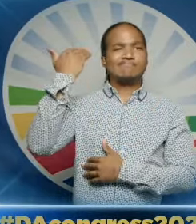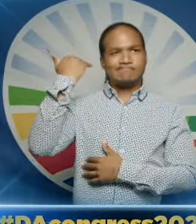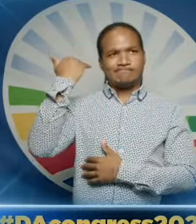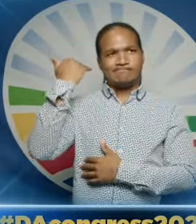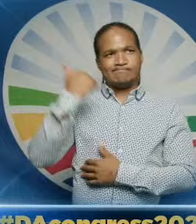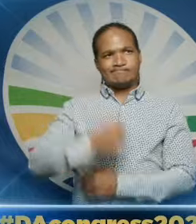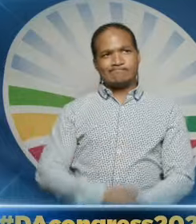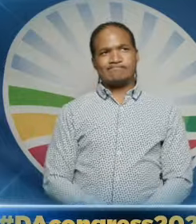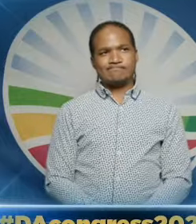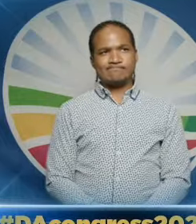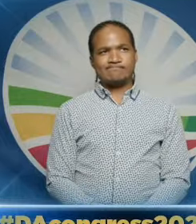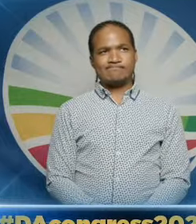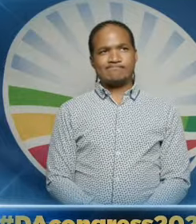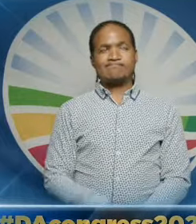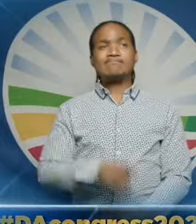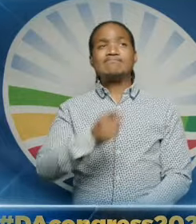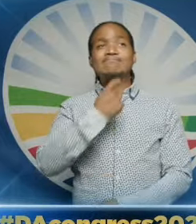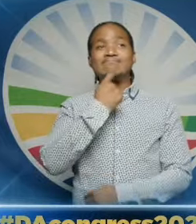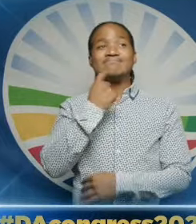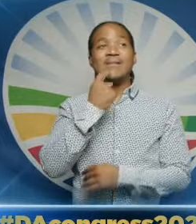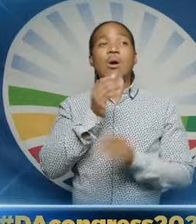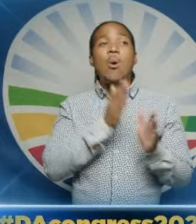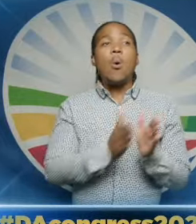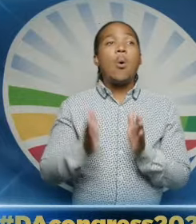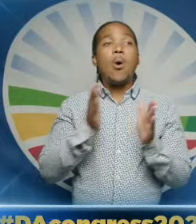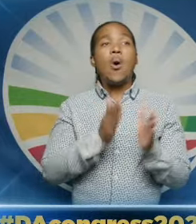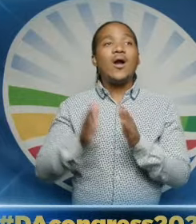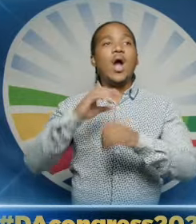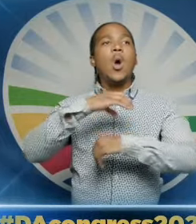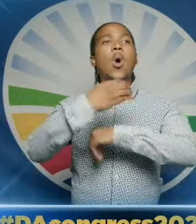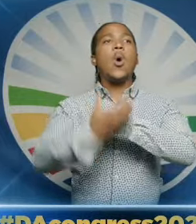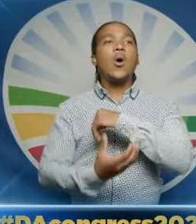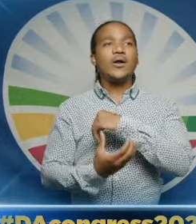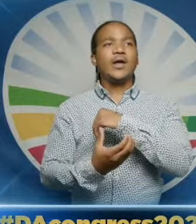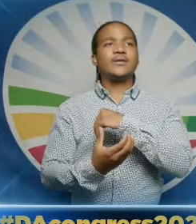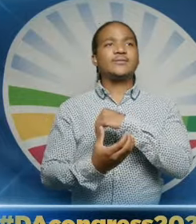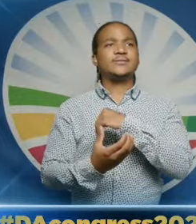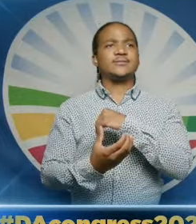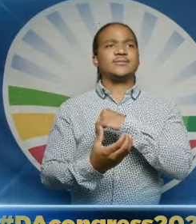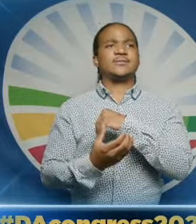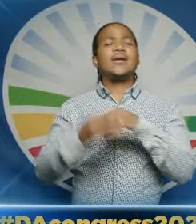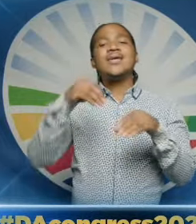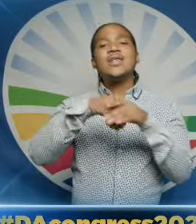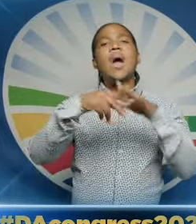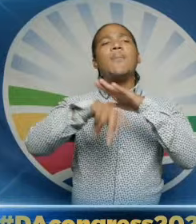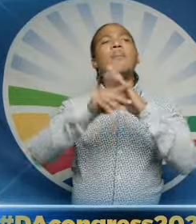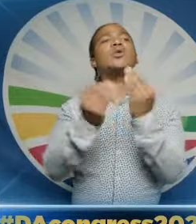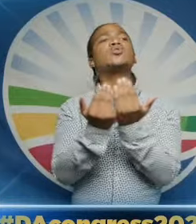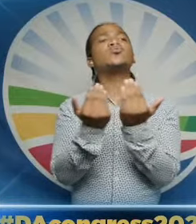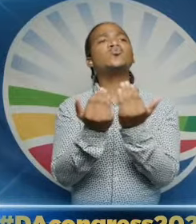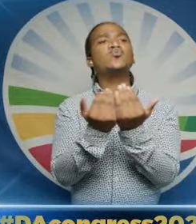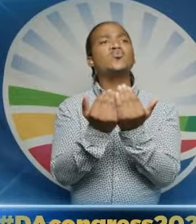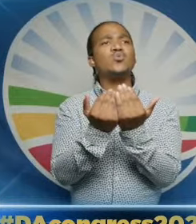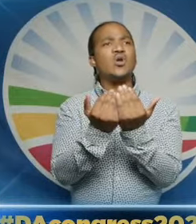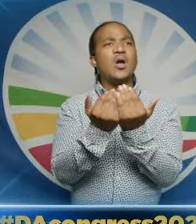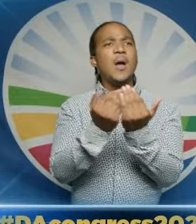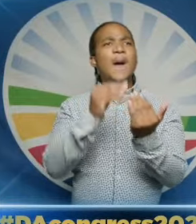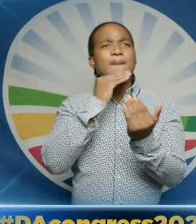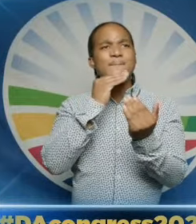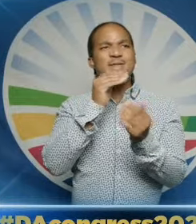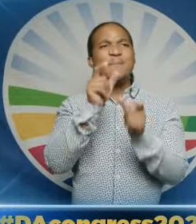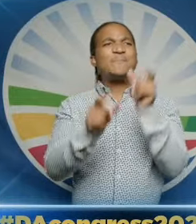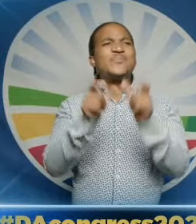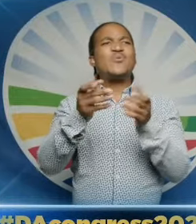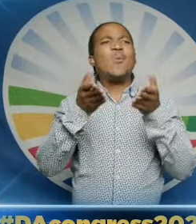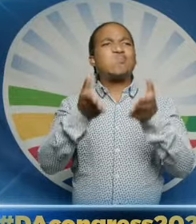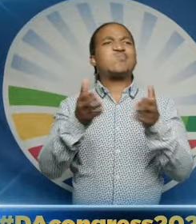think during the DP days, they'd organized a Congress at a primary school. And so I think